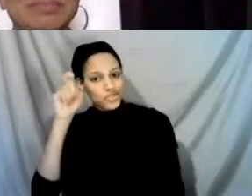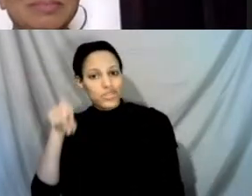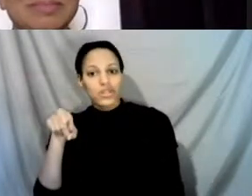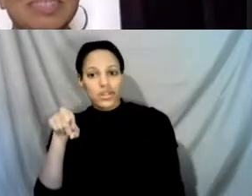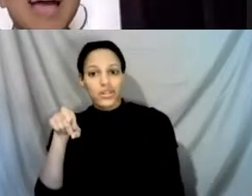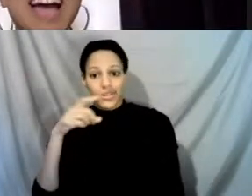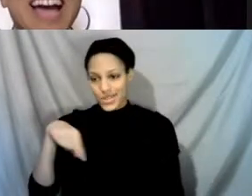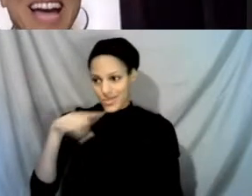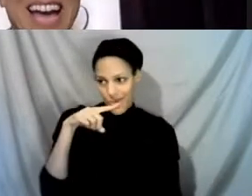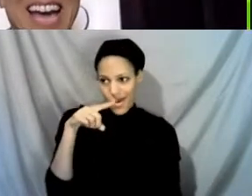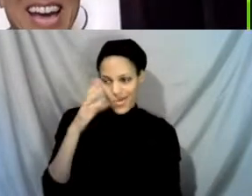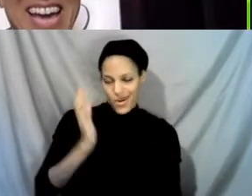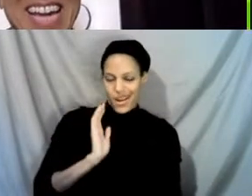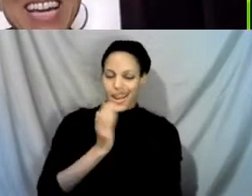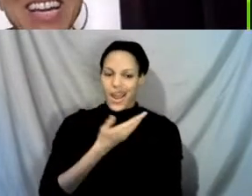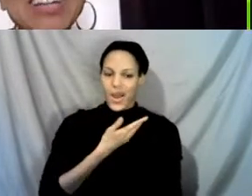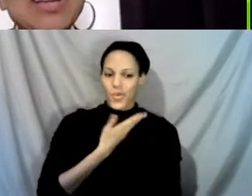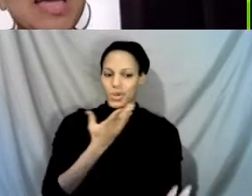pigs for tonight.